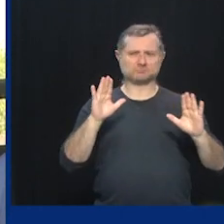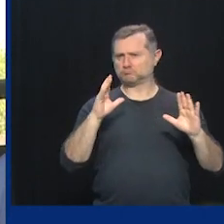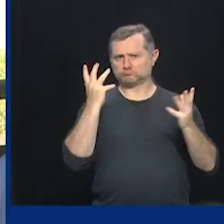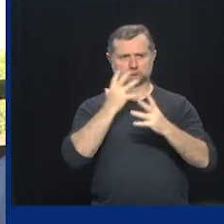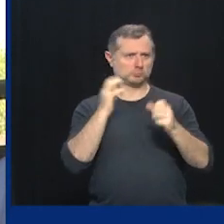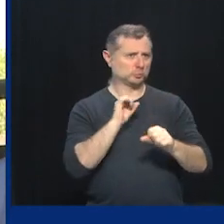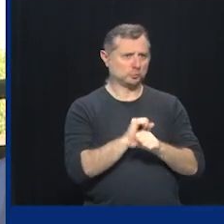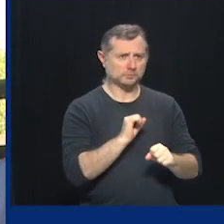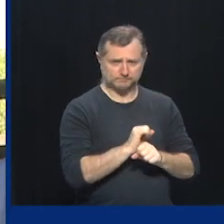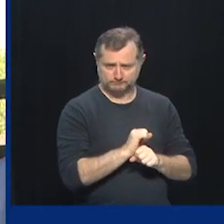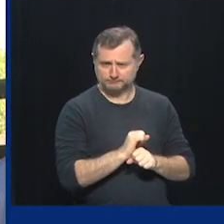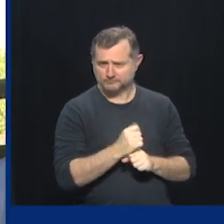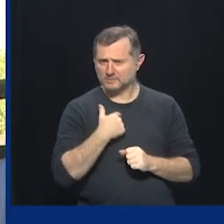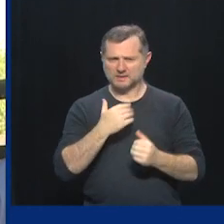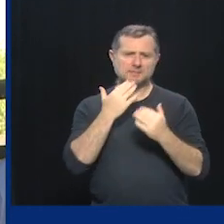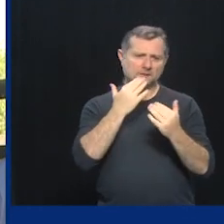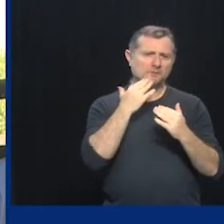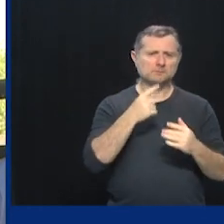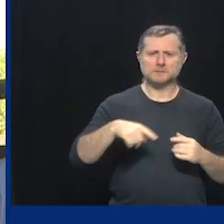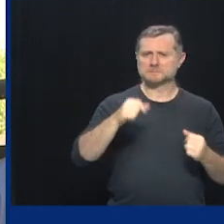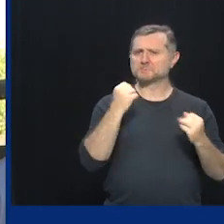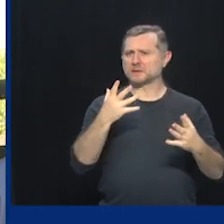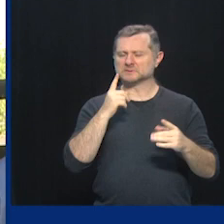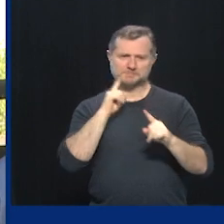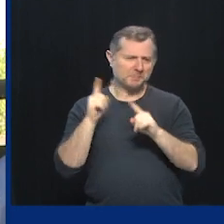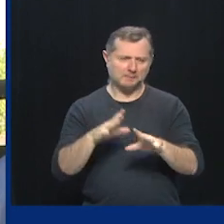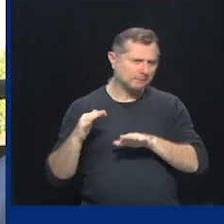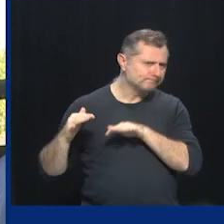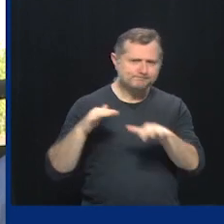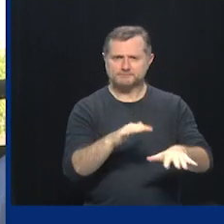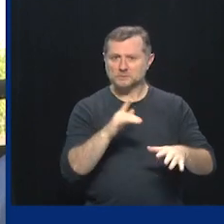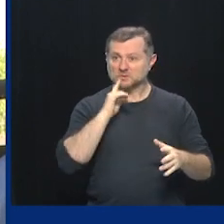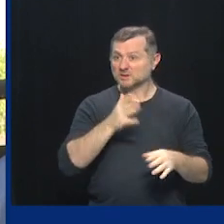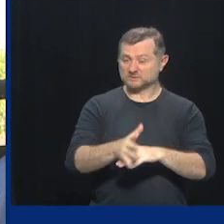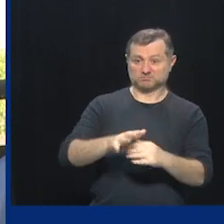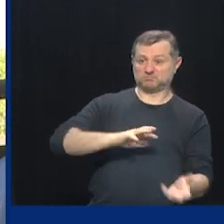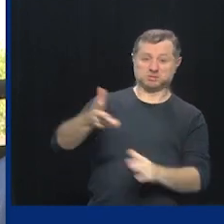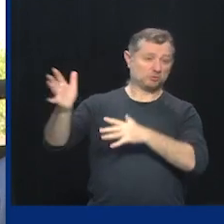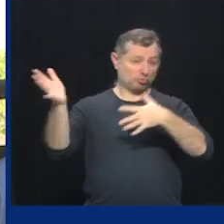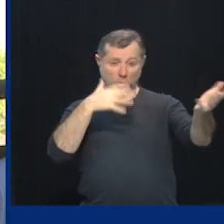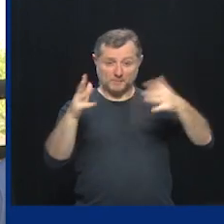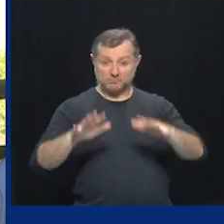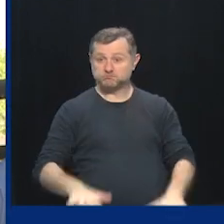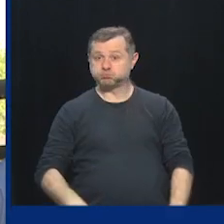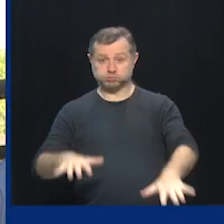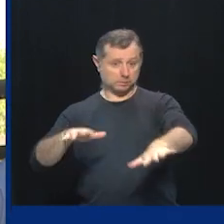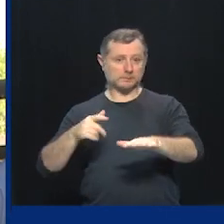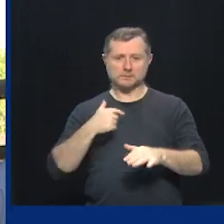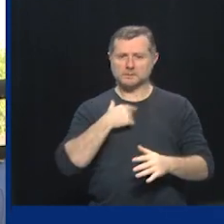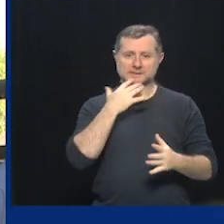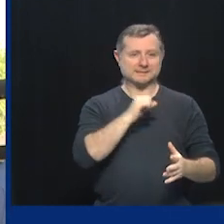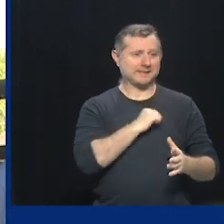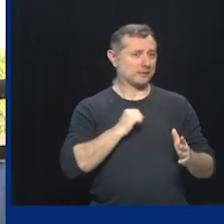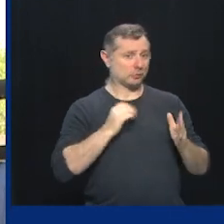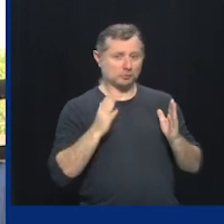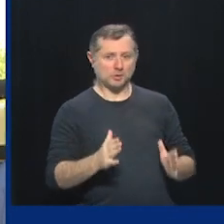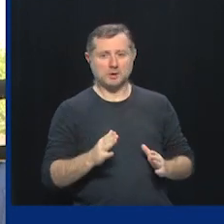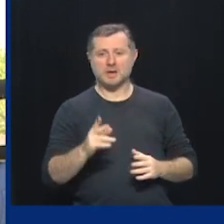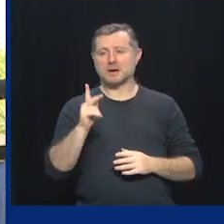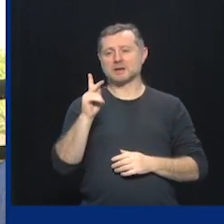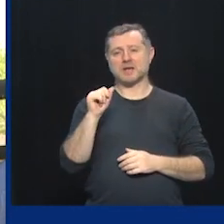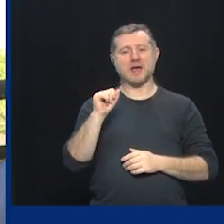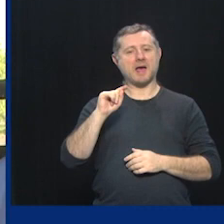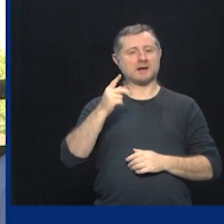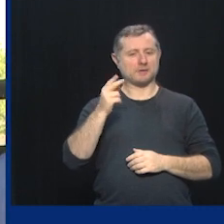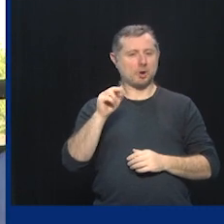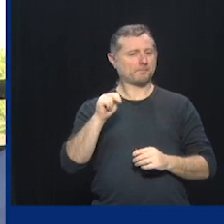your immediate responsiveness in the aftermath of this incredible storm. Senator Anna Kaplan, we were together in our state capitol yesterday working